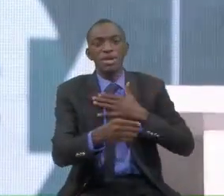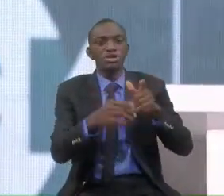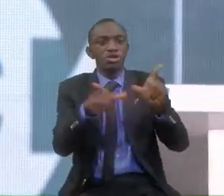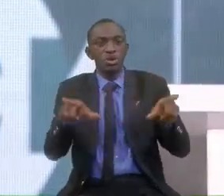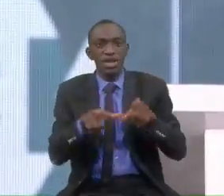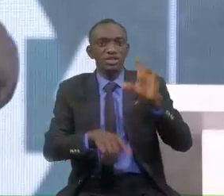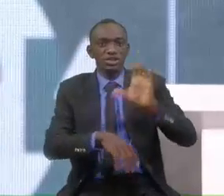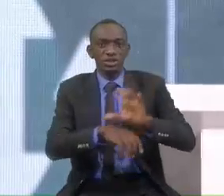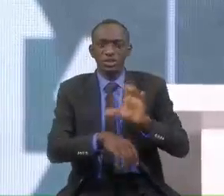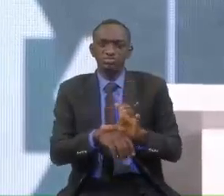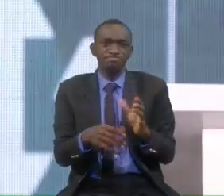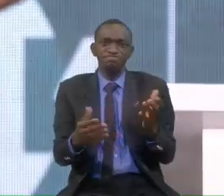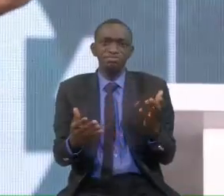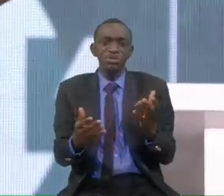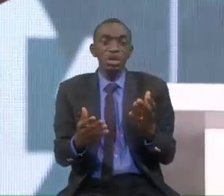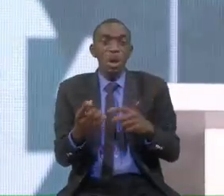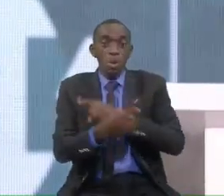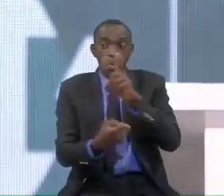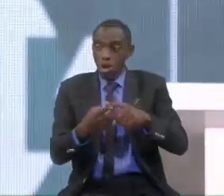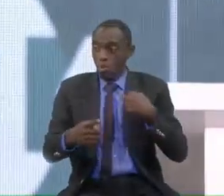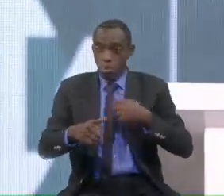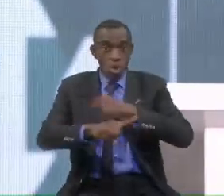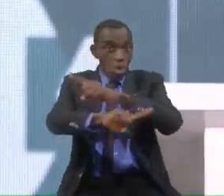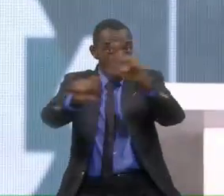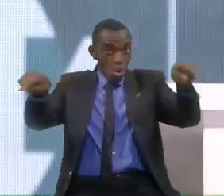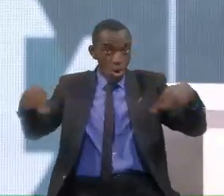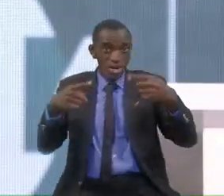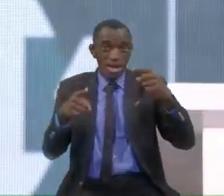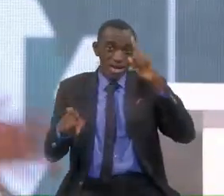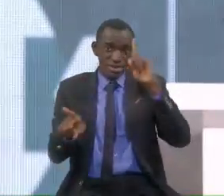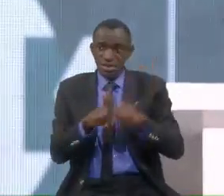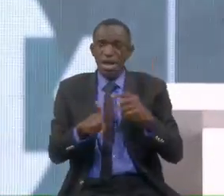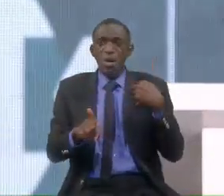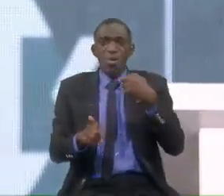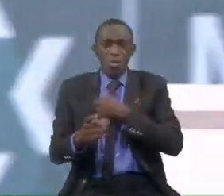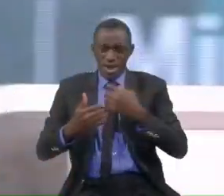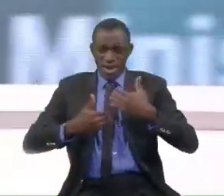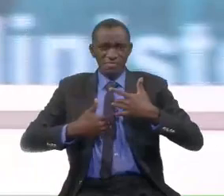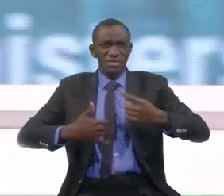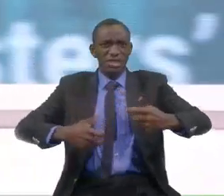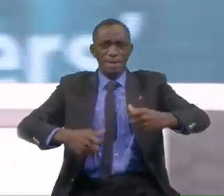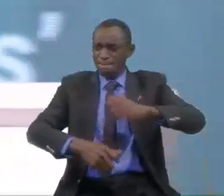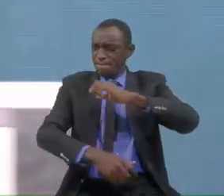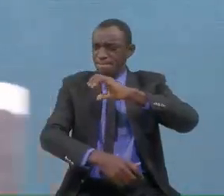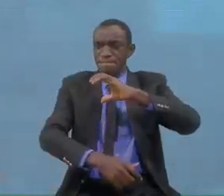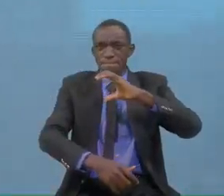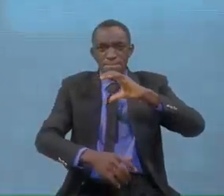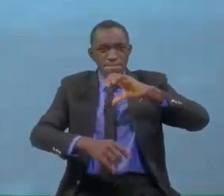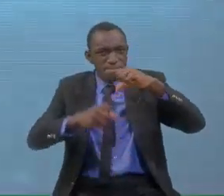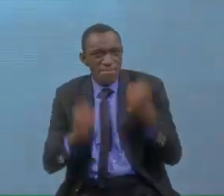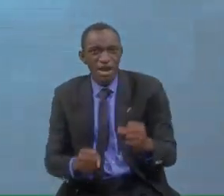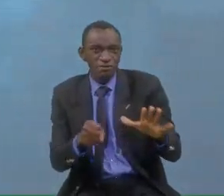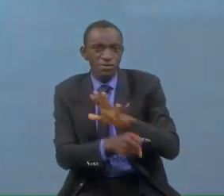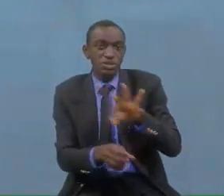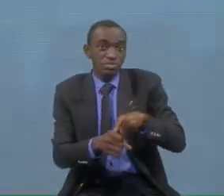local church, when we all, having the mighty Spirit, when we announce that